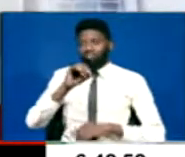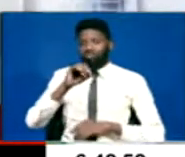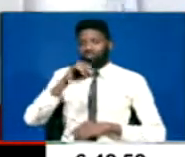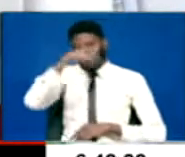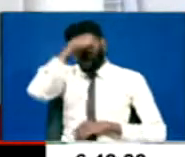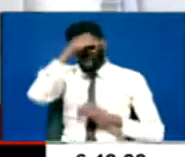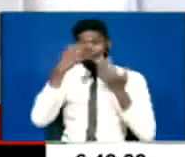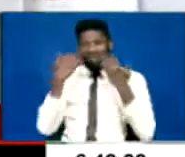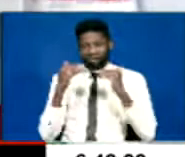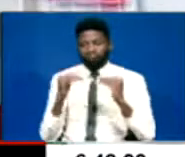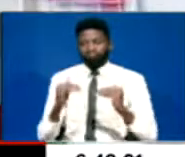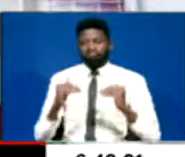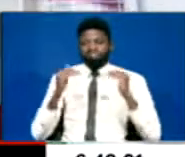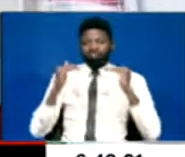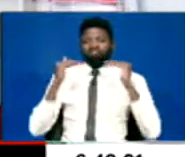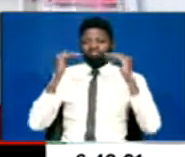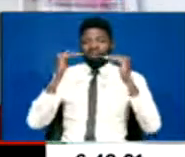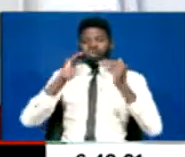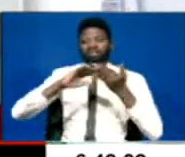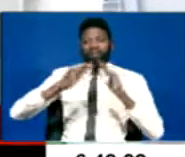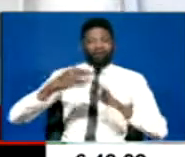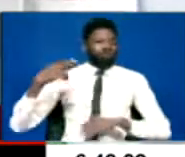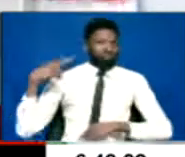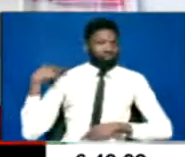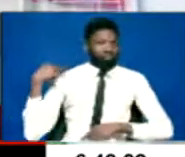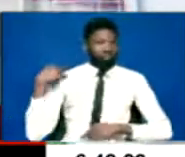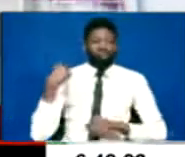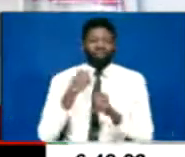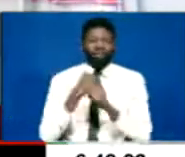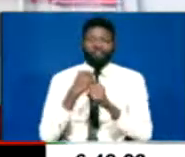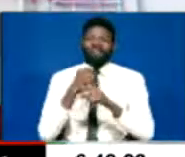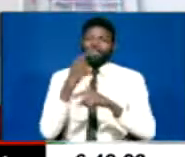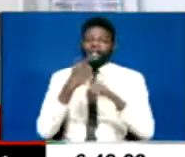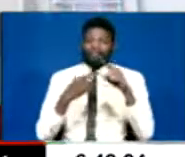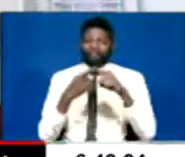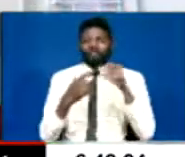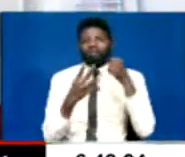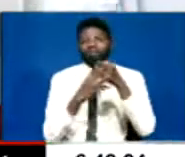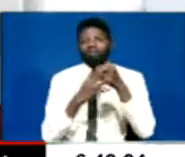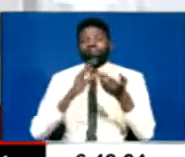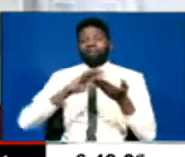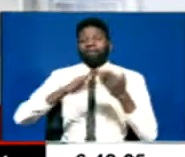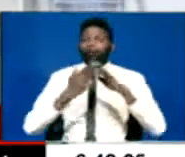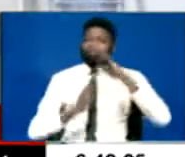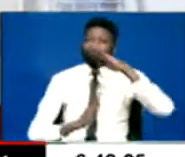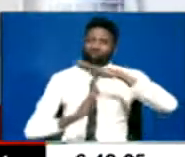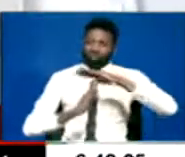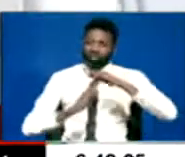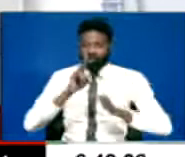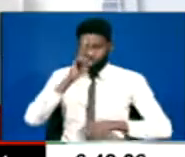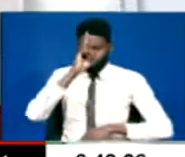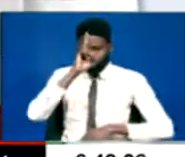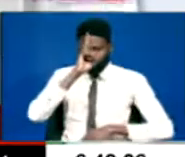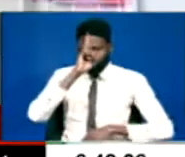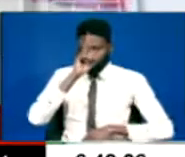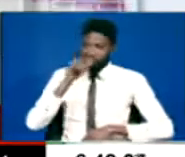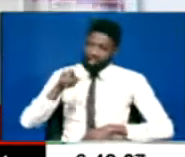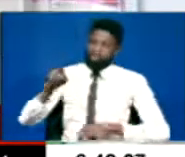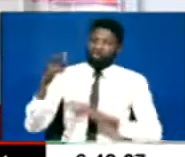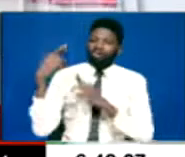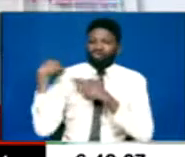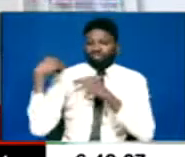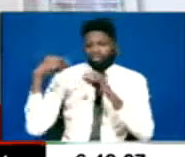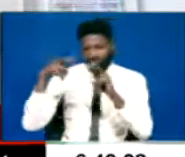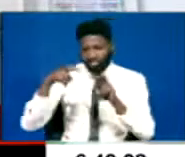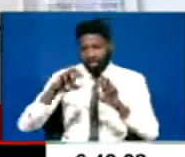inspector. He would serve for 9 years and be among the top officers who would be assigned to carry out investigations over the assassination of